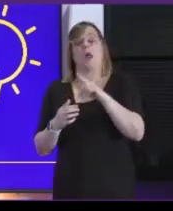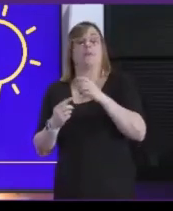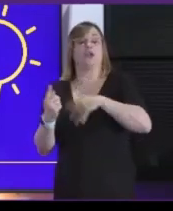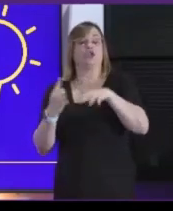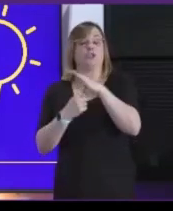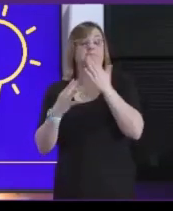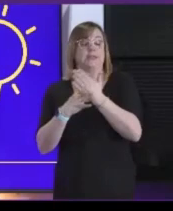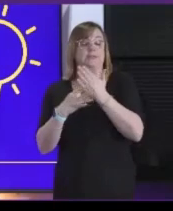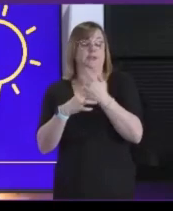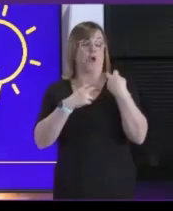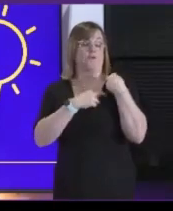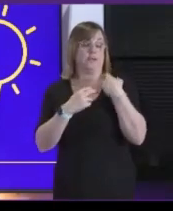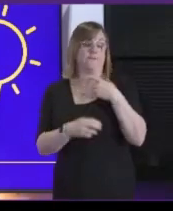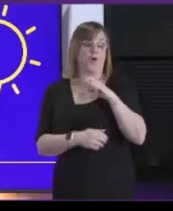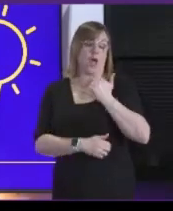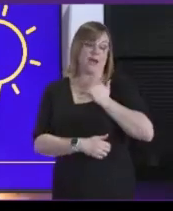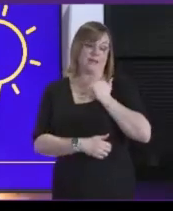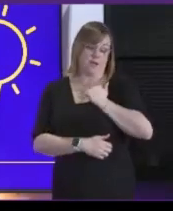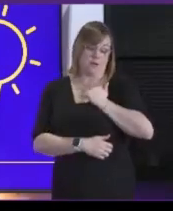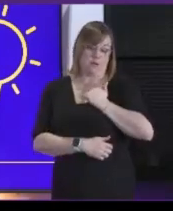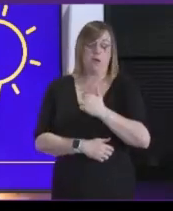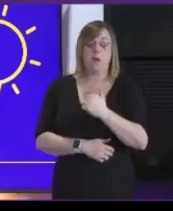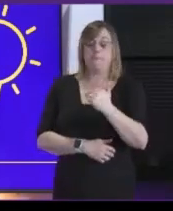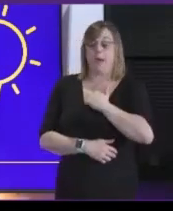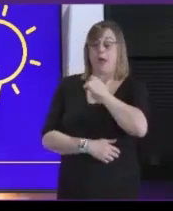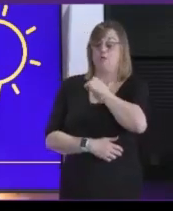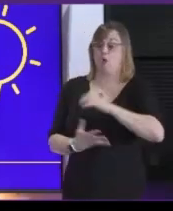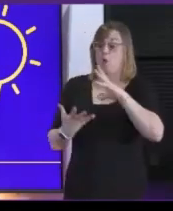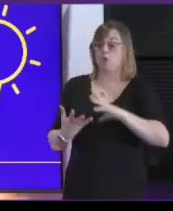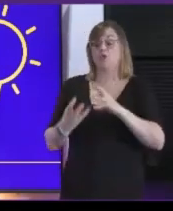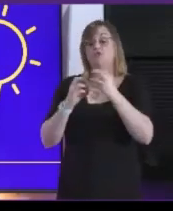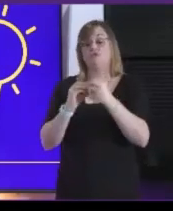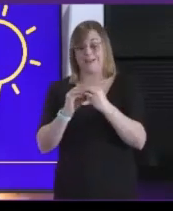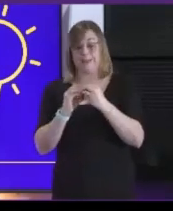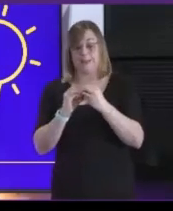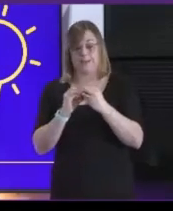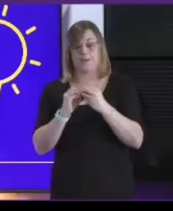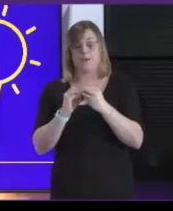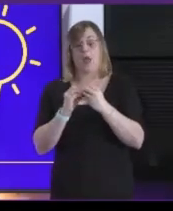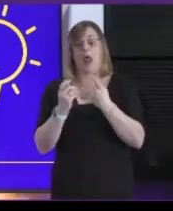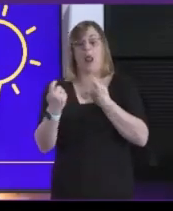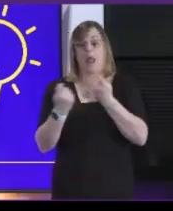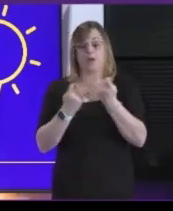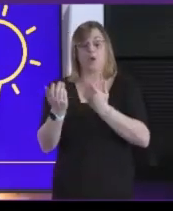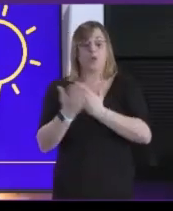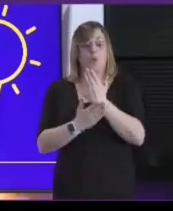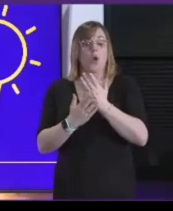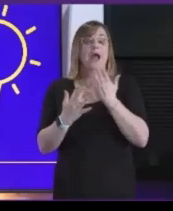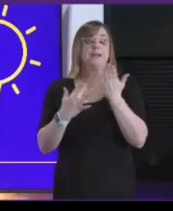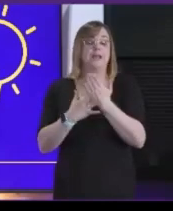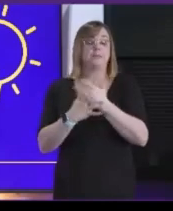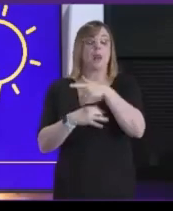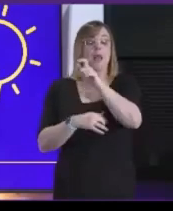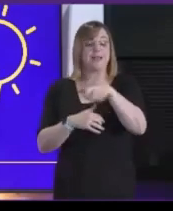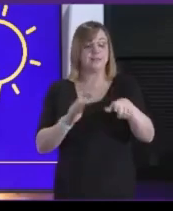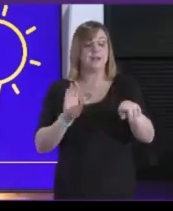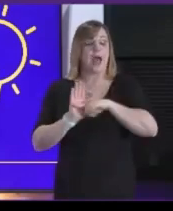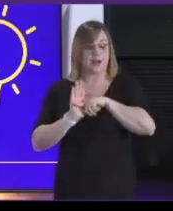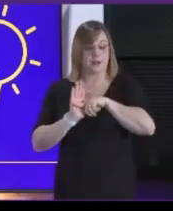Canada. My role was created and legislated under the Accessible Canada Act,